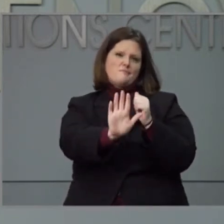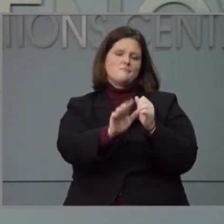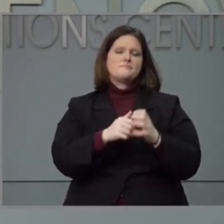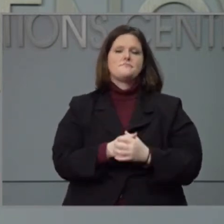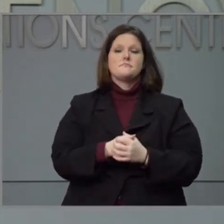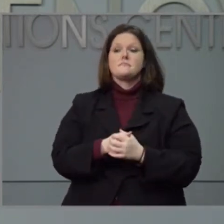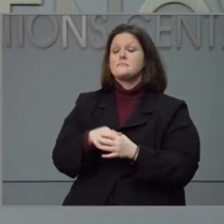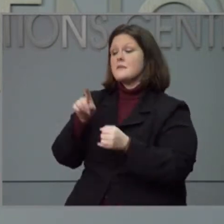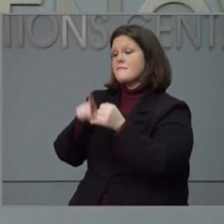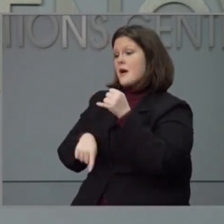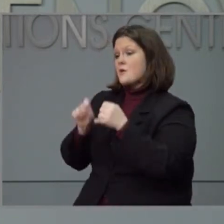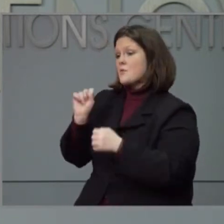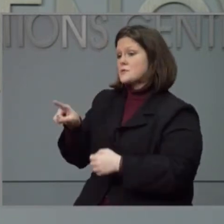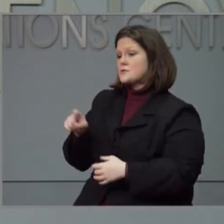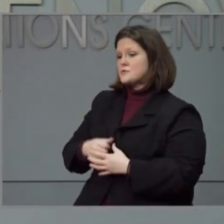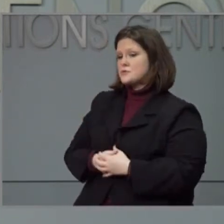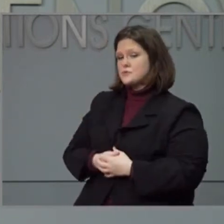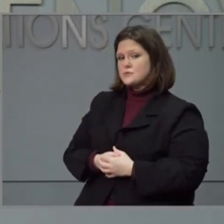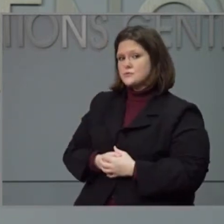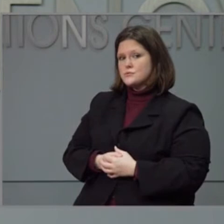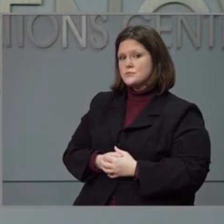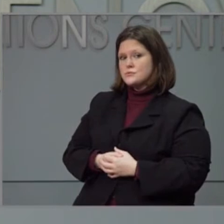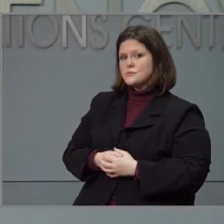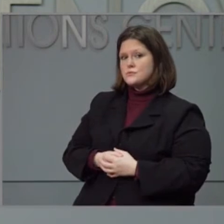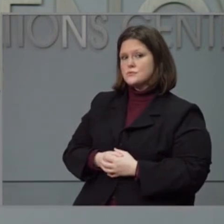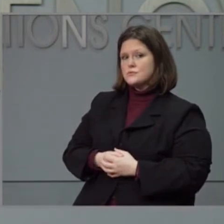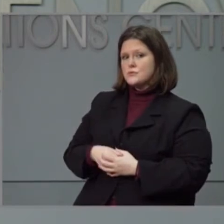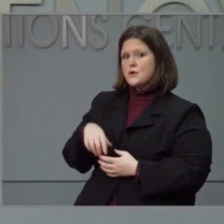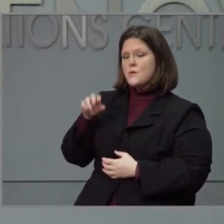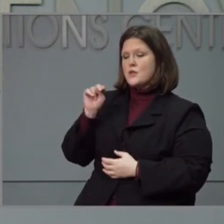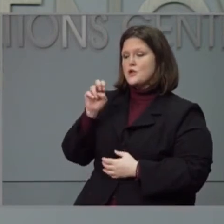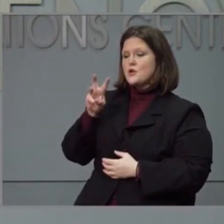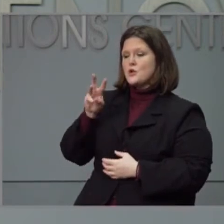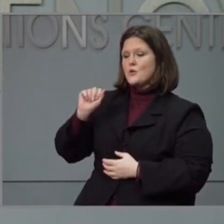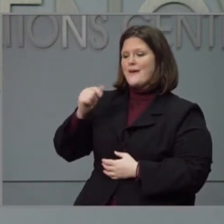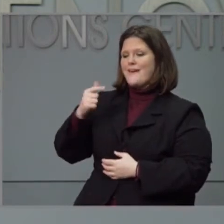Our final question today will be from Helen Chickering with Blue Ridge Public Radio.